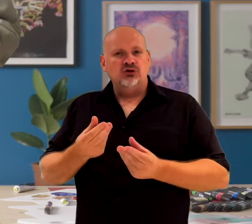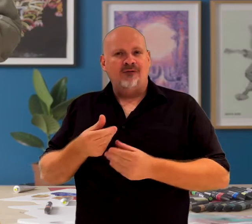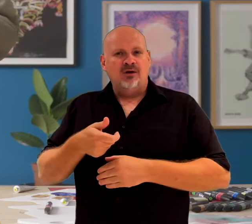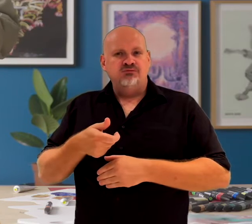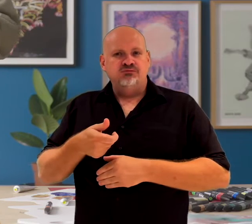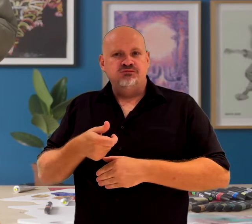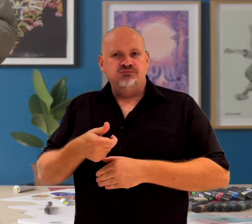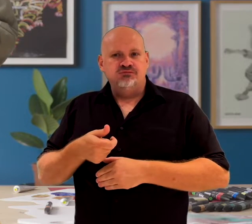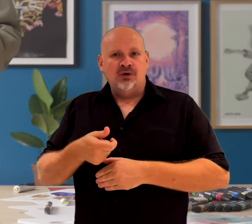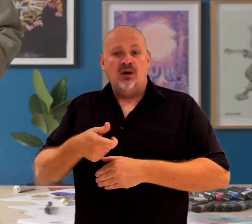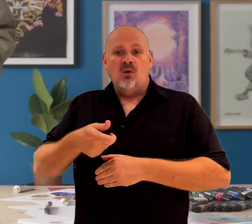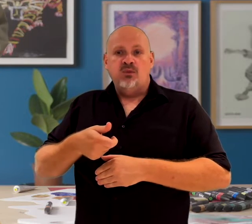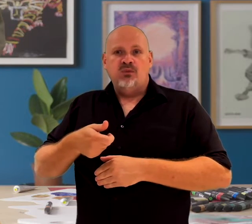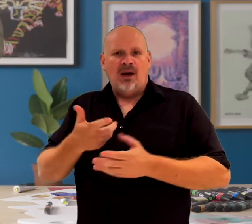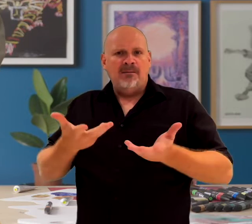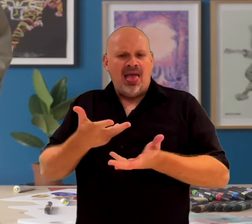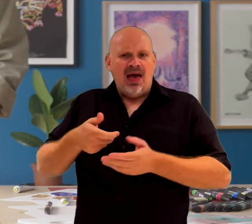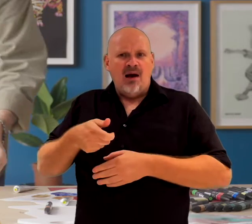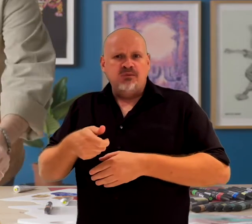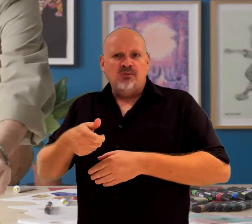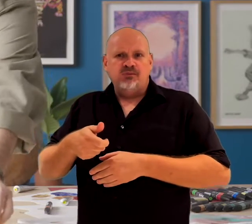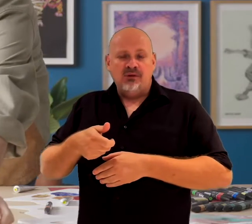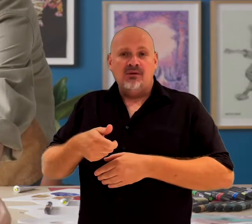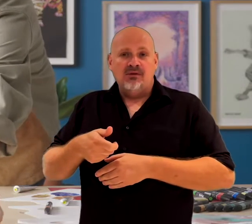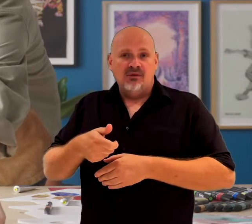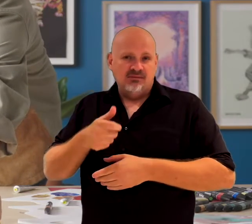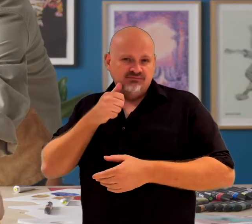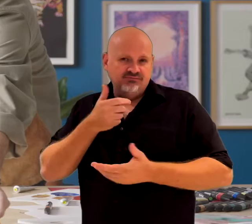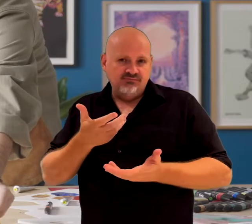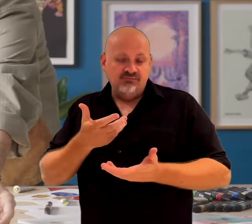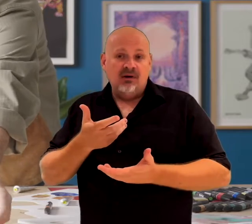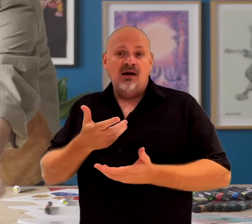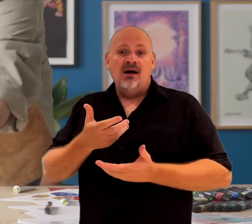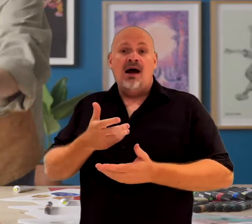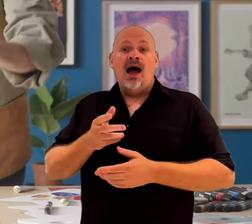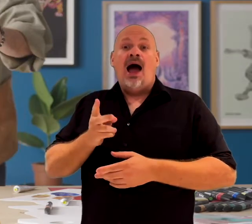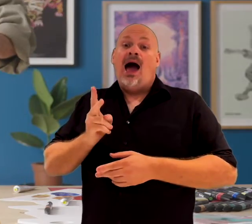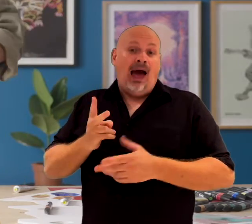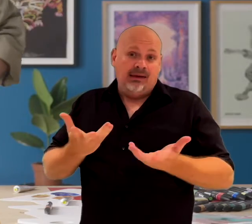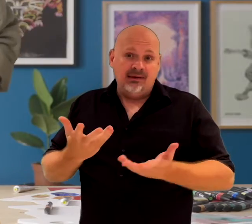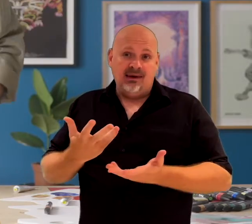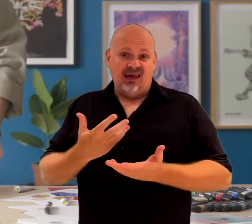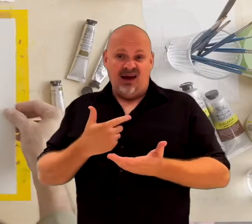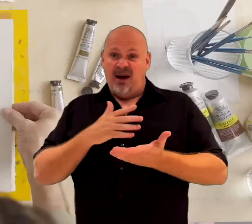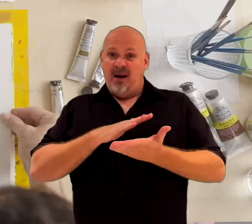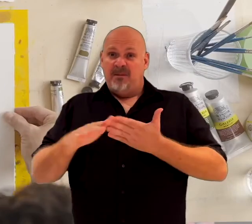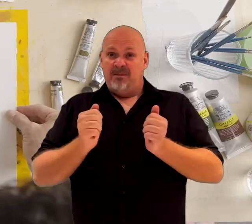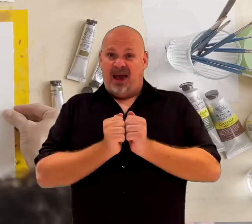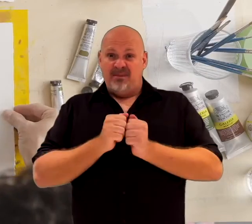explode. So you'll gauge it as you play with it, you know. And then again, I just take a piece of blank